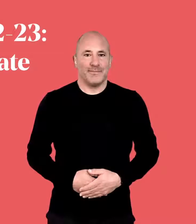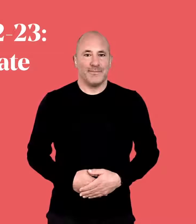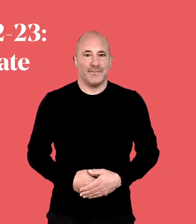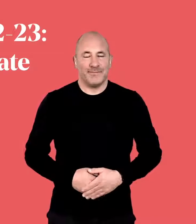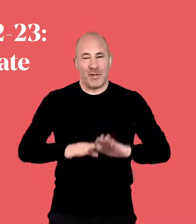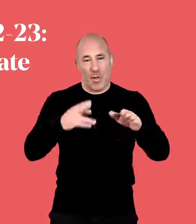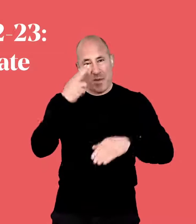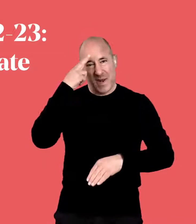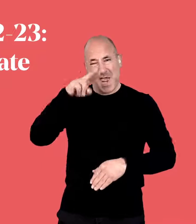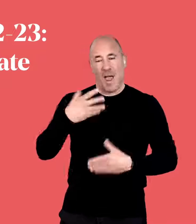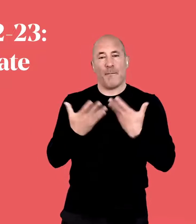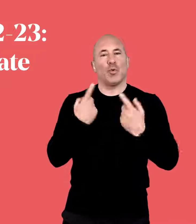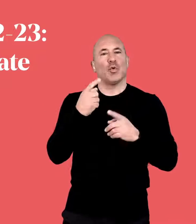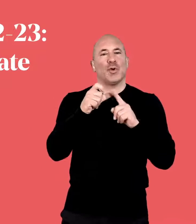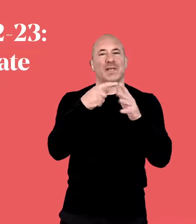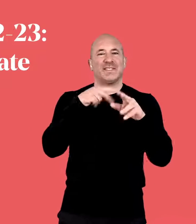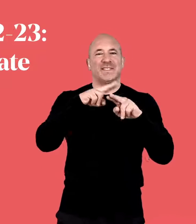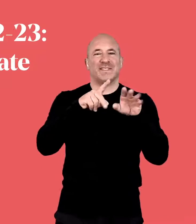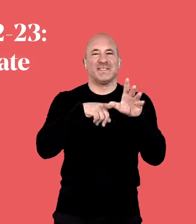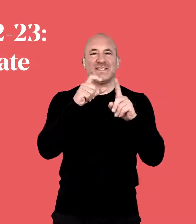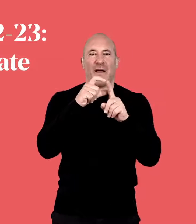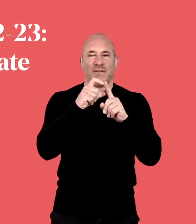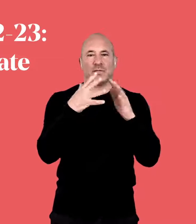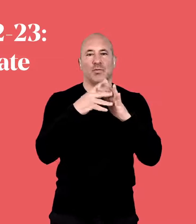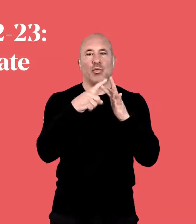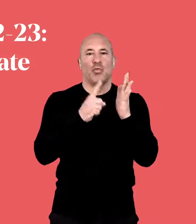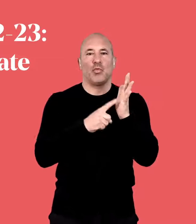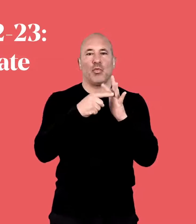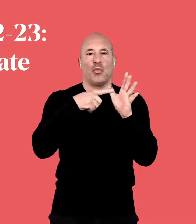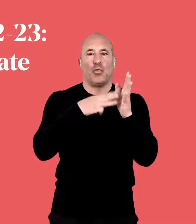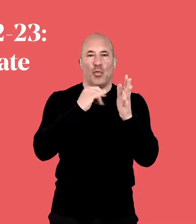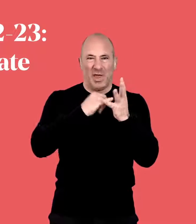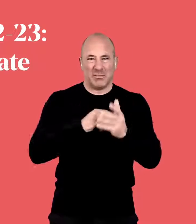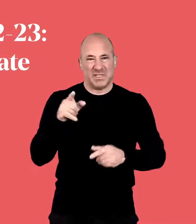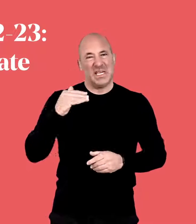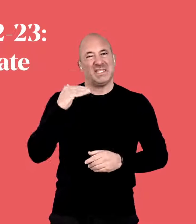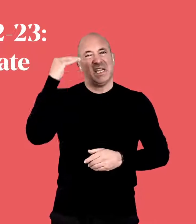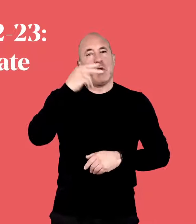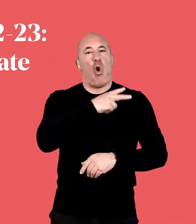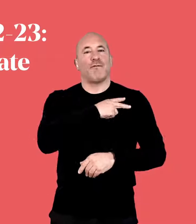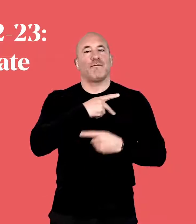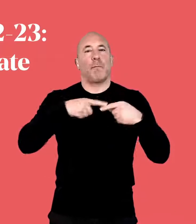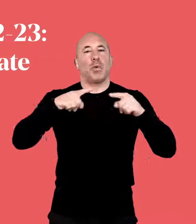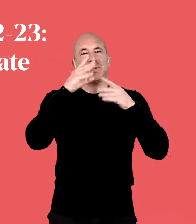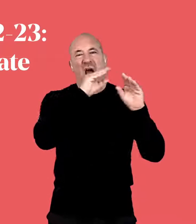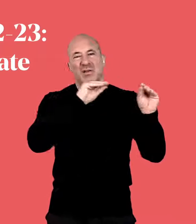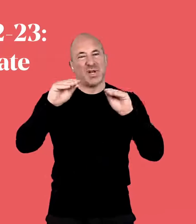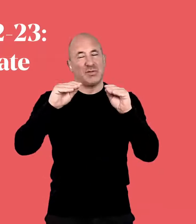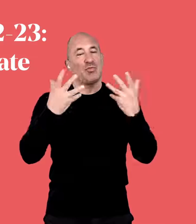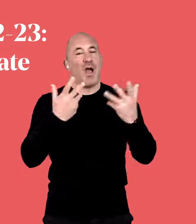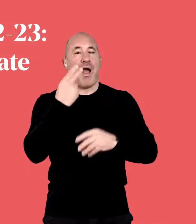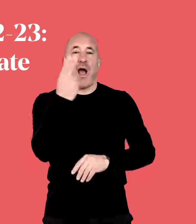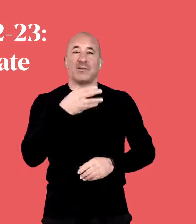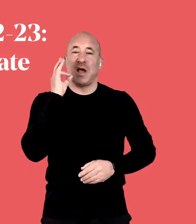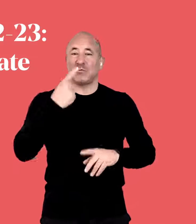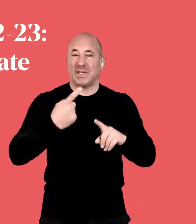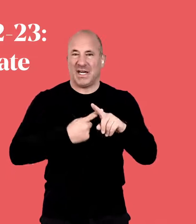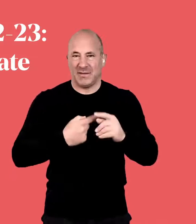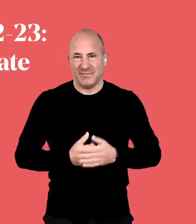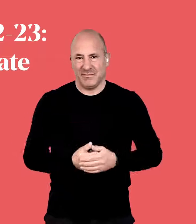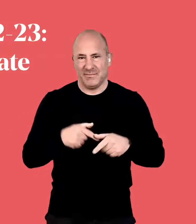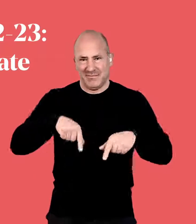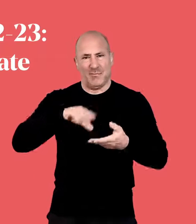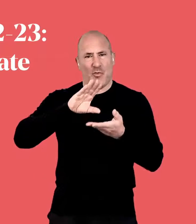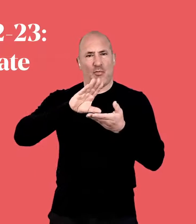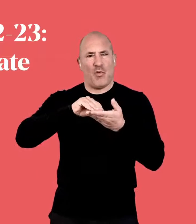Hello, my name is David Williams and I'm the Senior Officer for Music Education at Arts Council England. Welcome to this